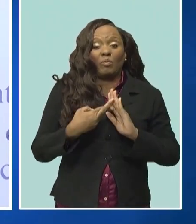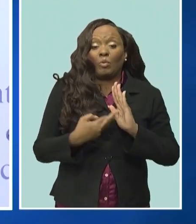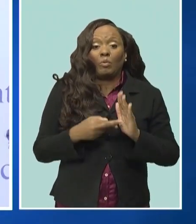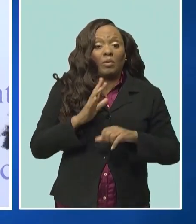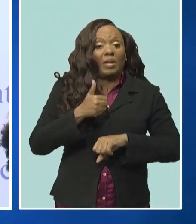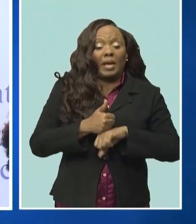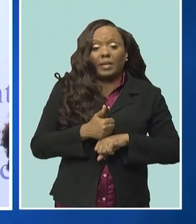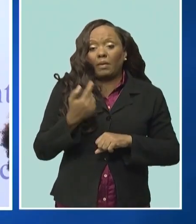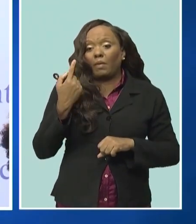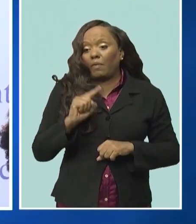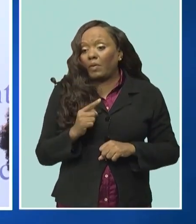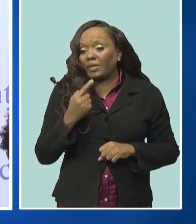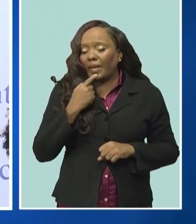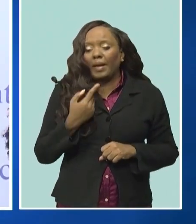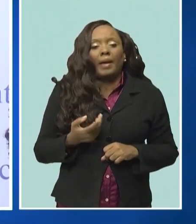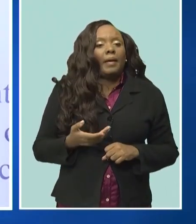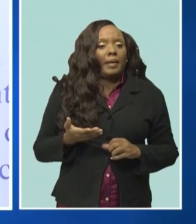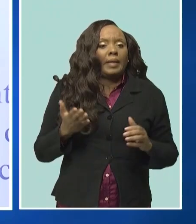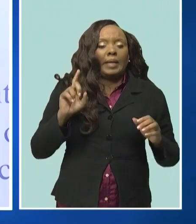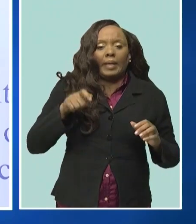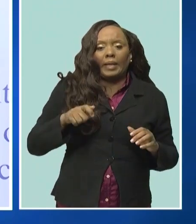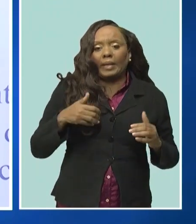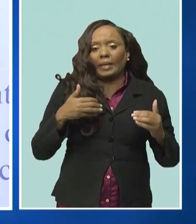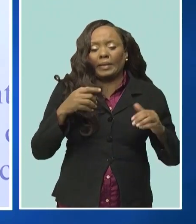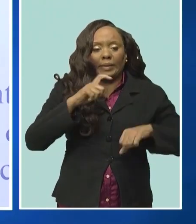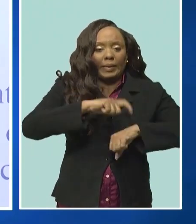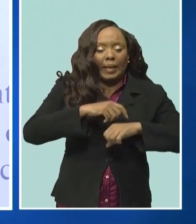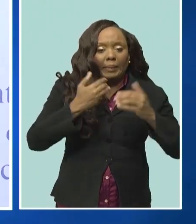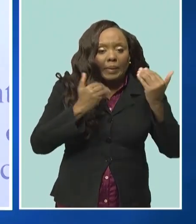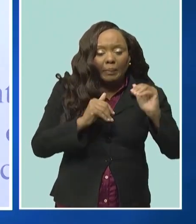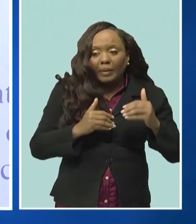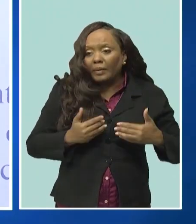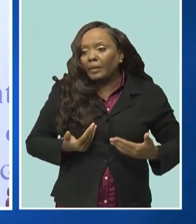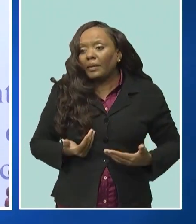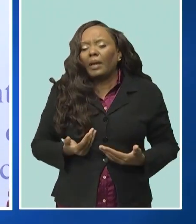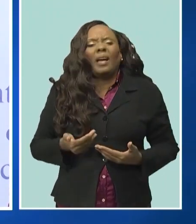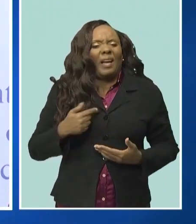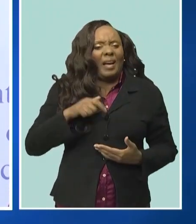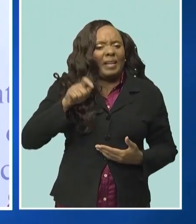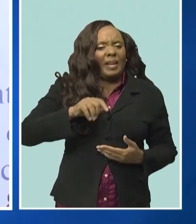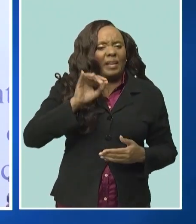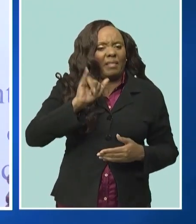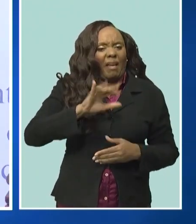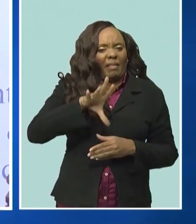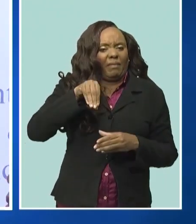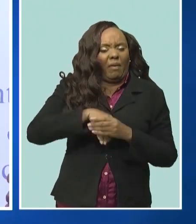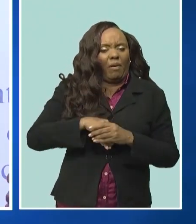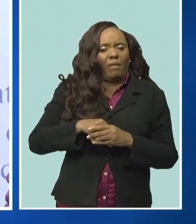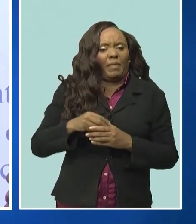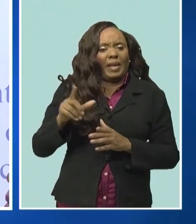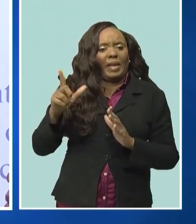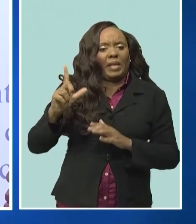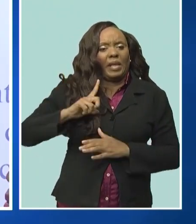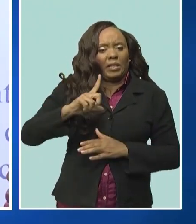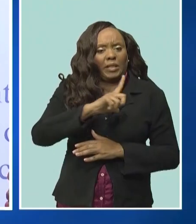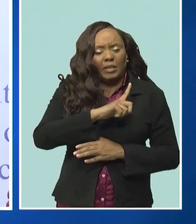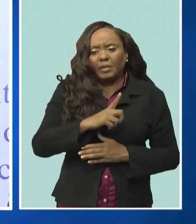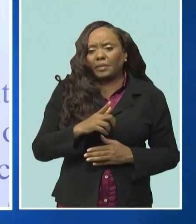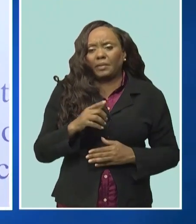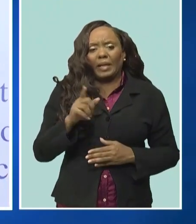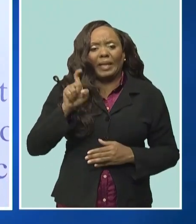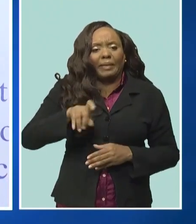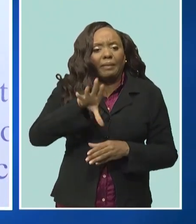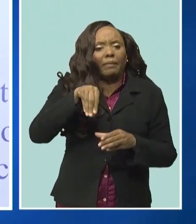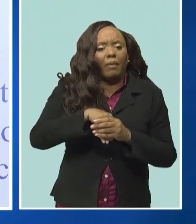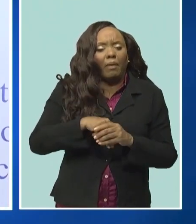that is one of many suggestions I would make for amendment to the legislation so that we could know reasonably without having to